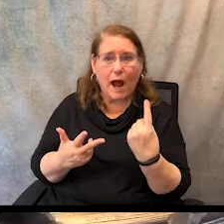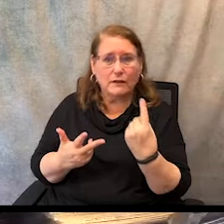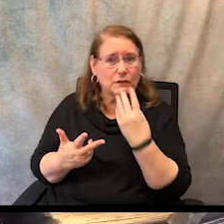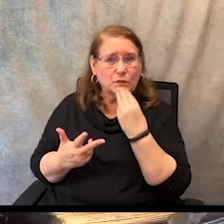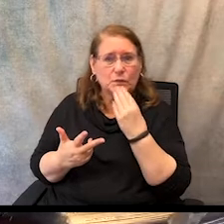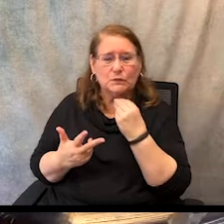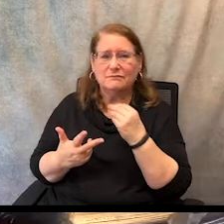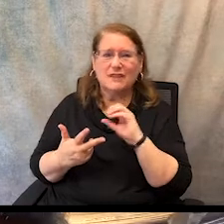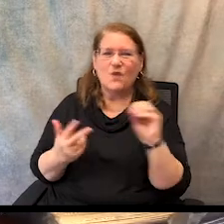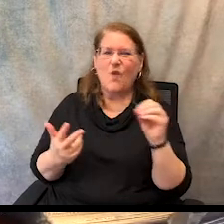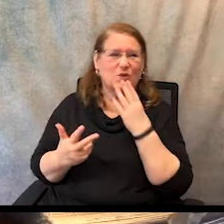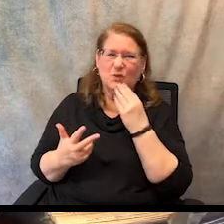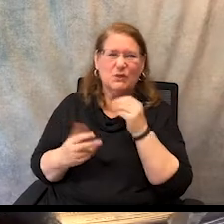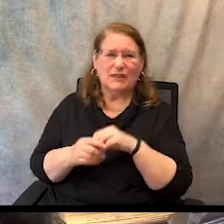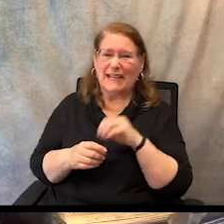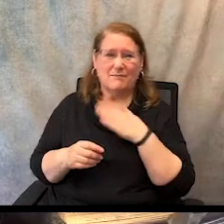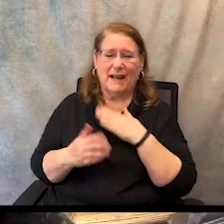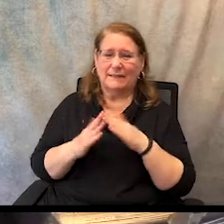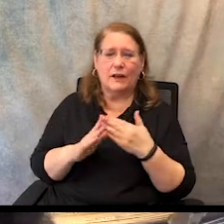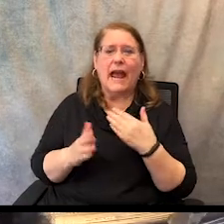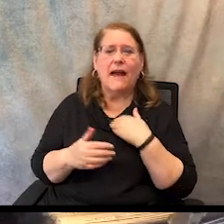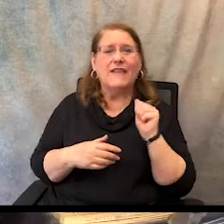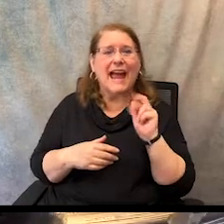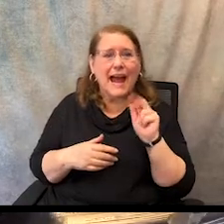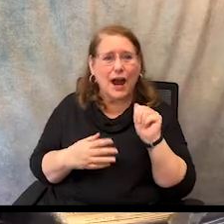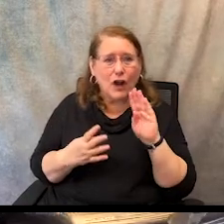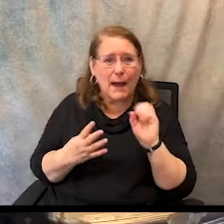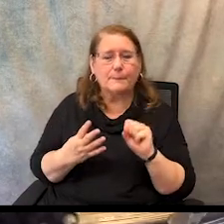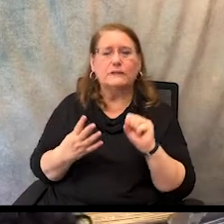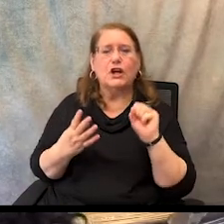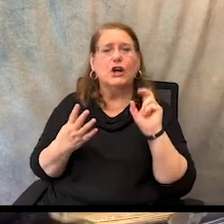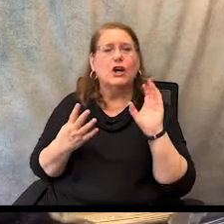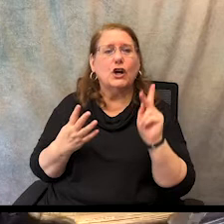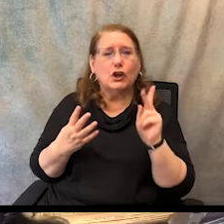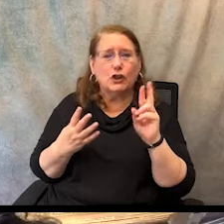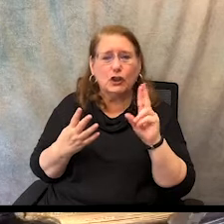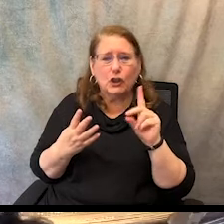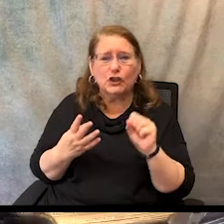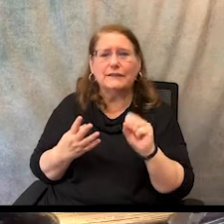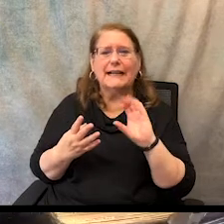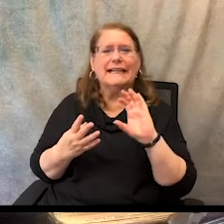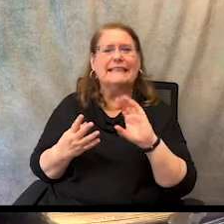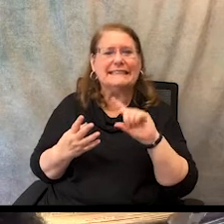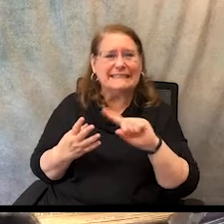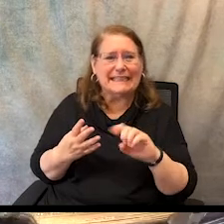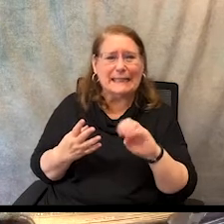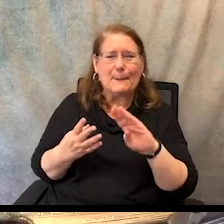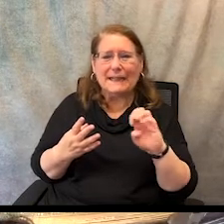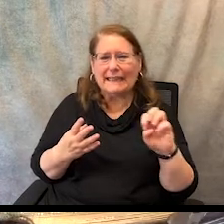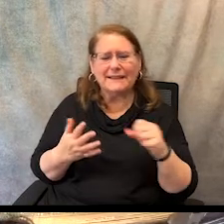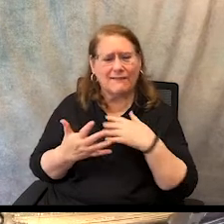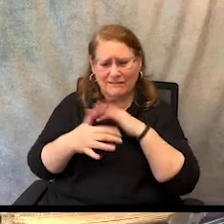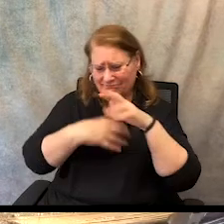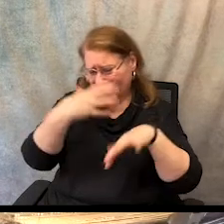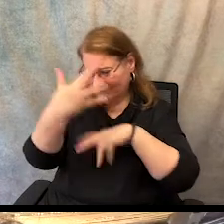one single Jewish people in Kamishli. We have Arabs, we have Kurds, we have other Yazidis, we have,